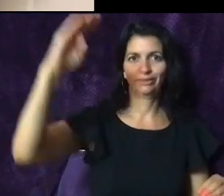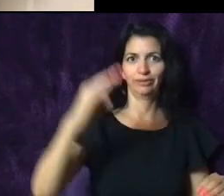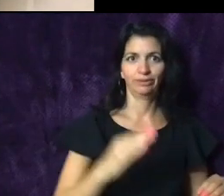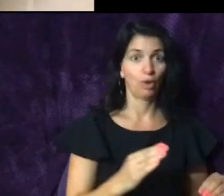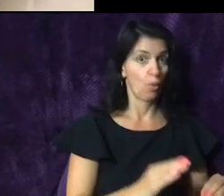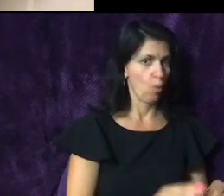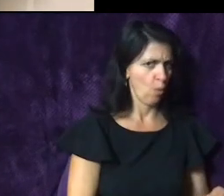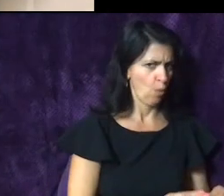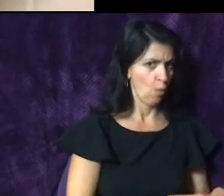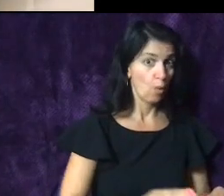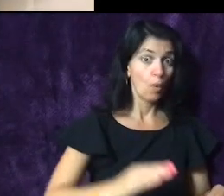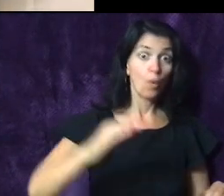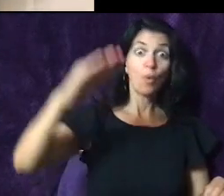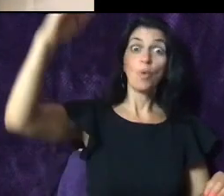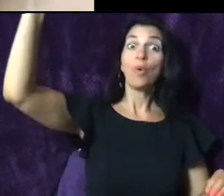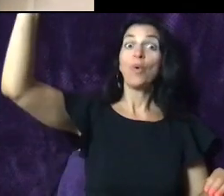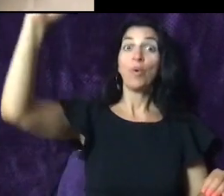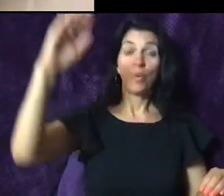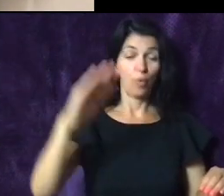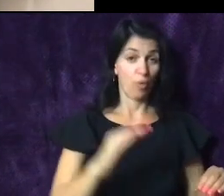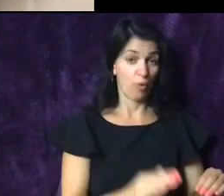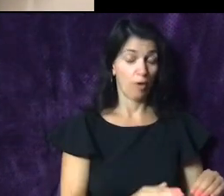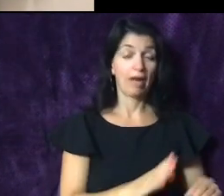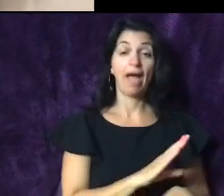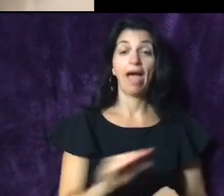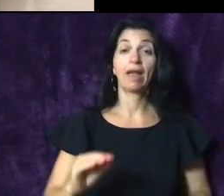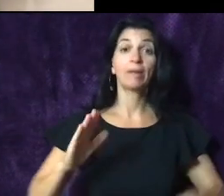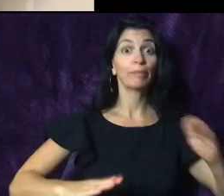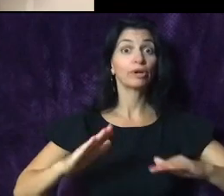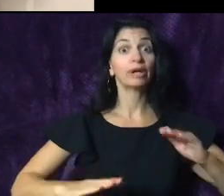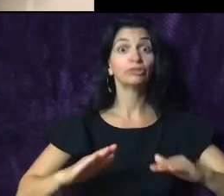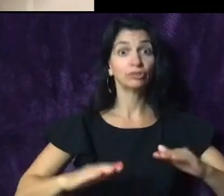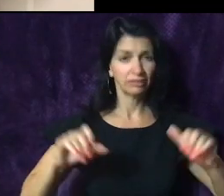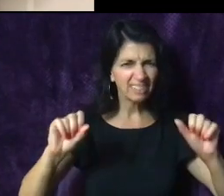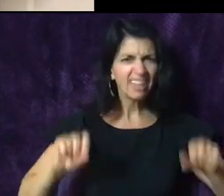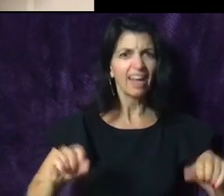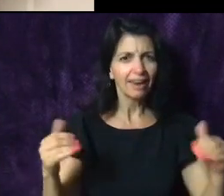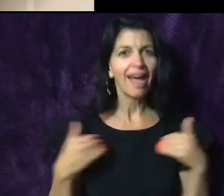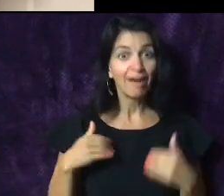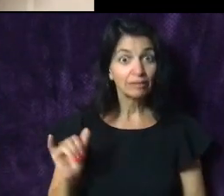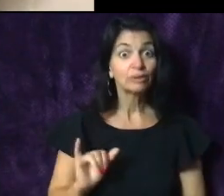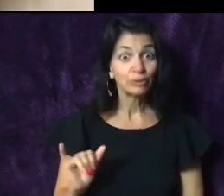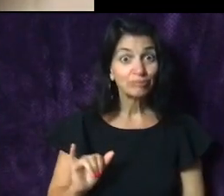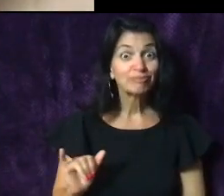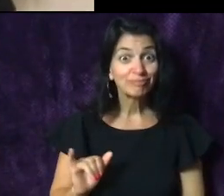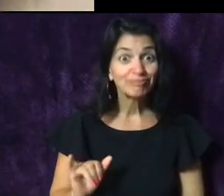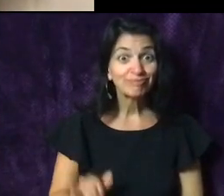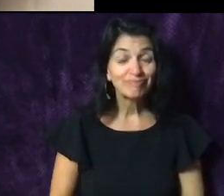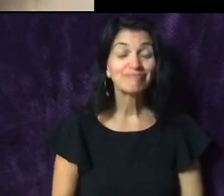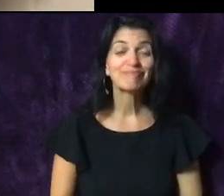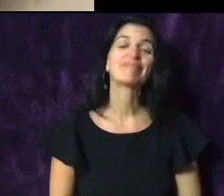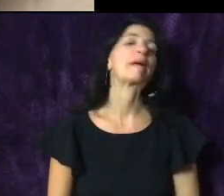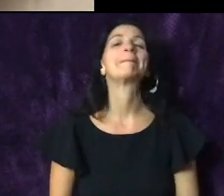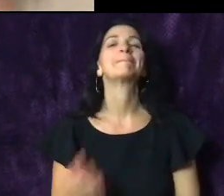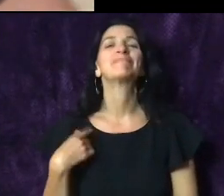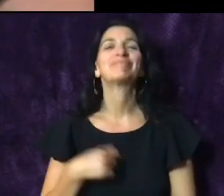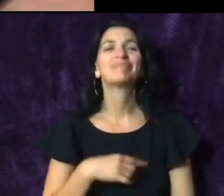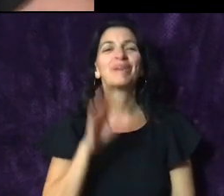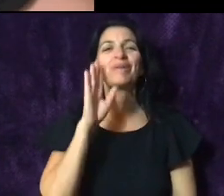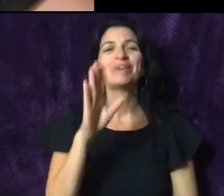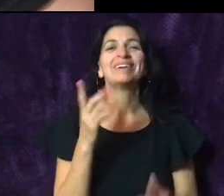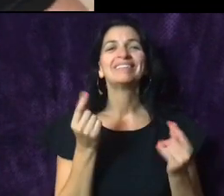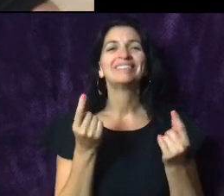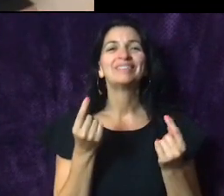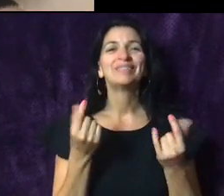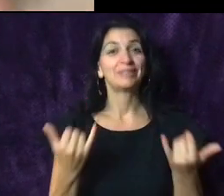Woo! That goes higher and lower. And percussion instruments can have pitches as well. And what we're going to do today is we're going to do a